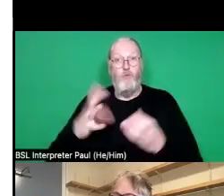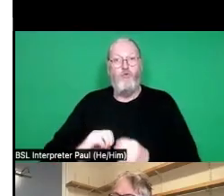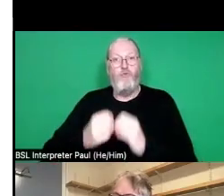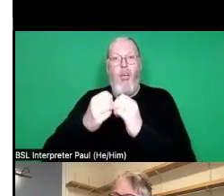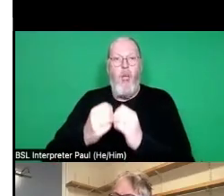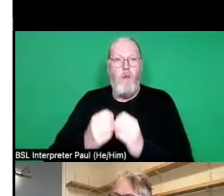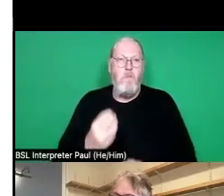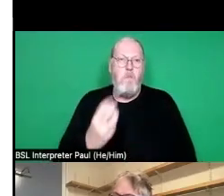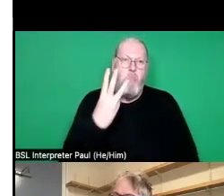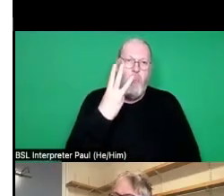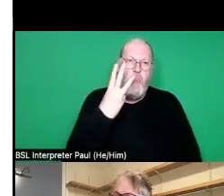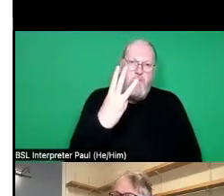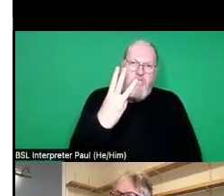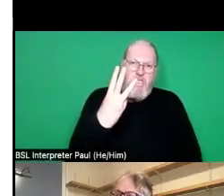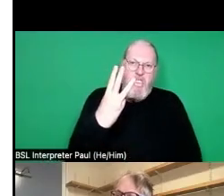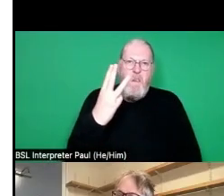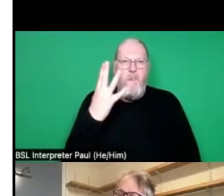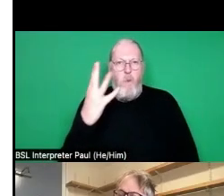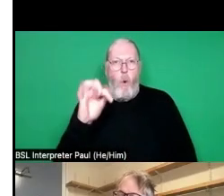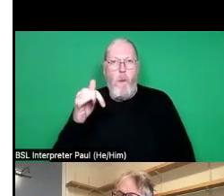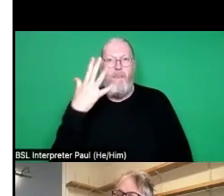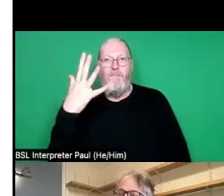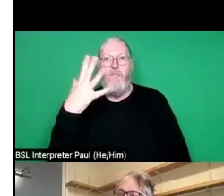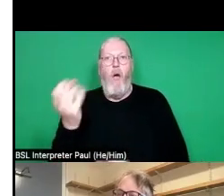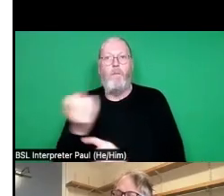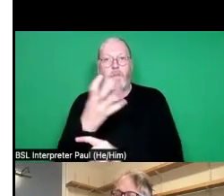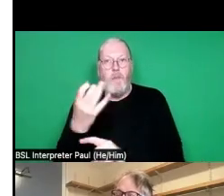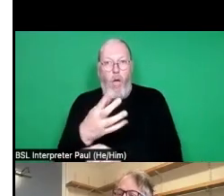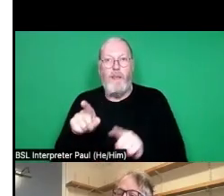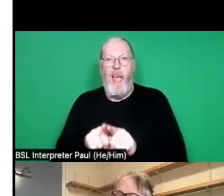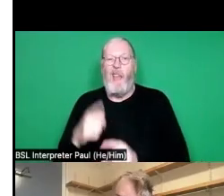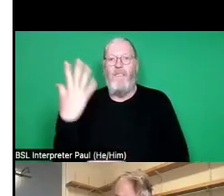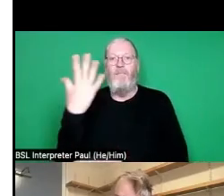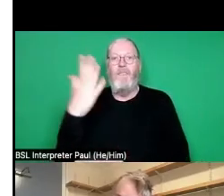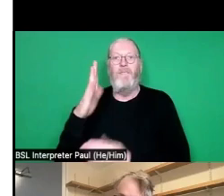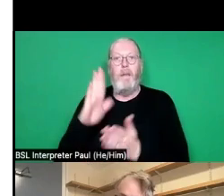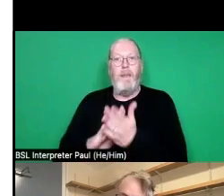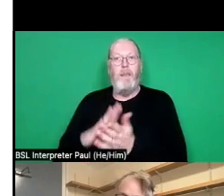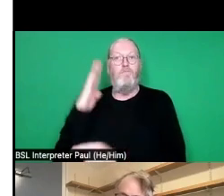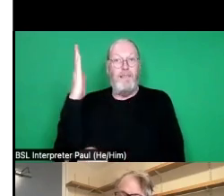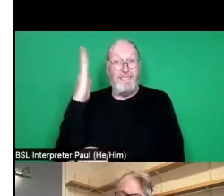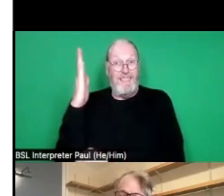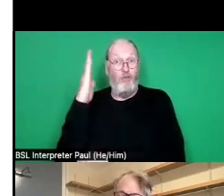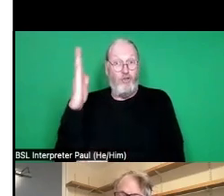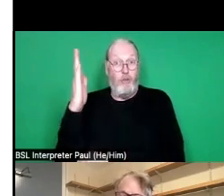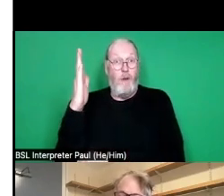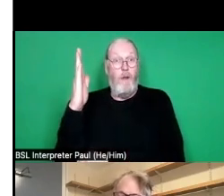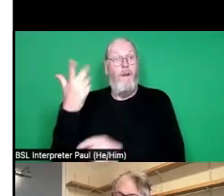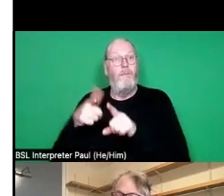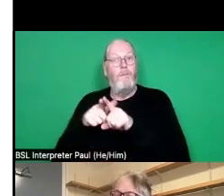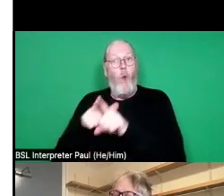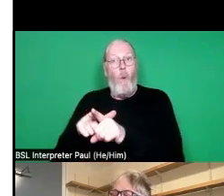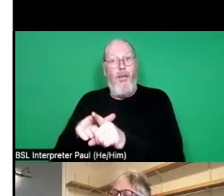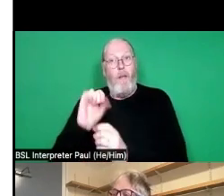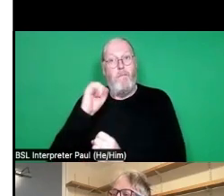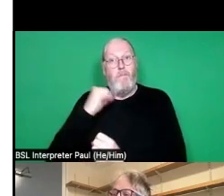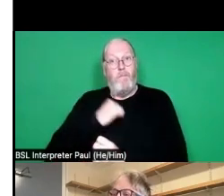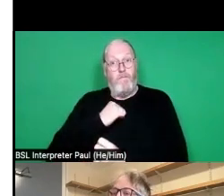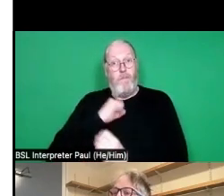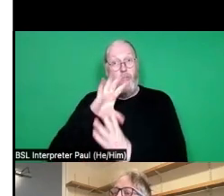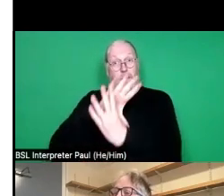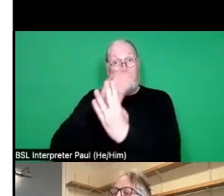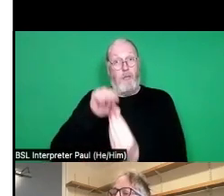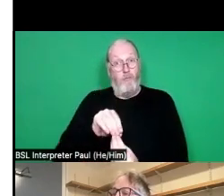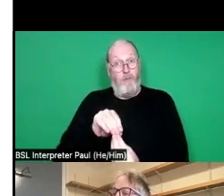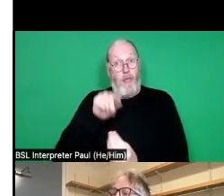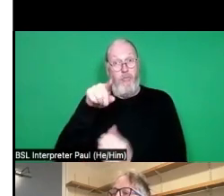a 15-minute presentation based on the summary, which has just been read out by Ashling. Thank